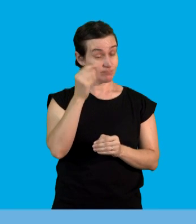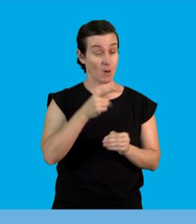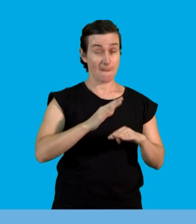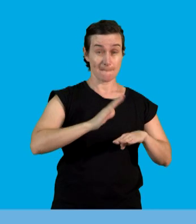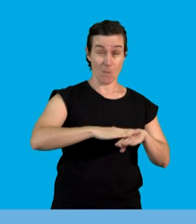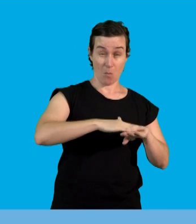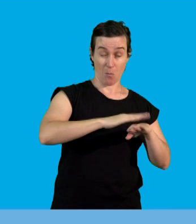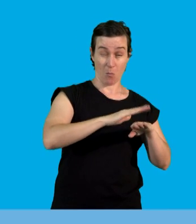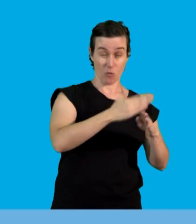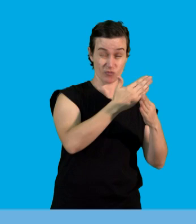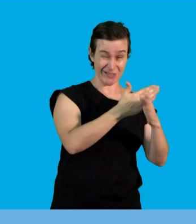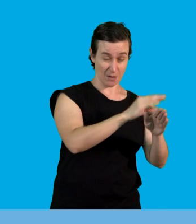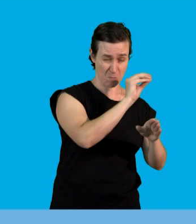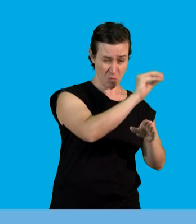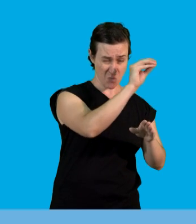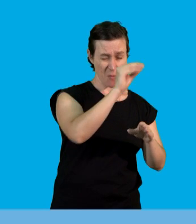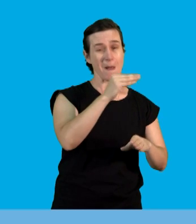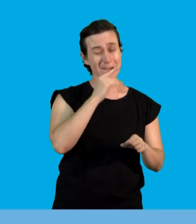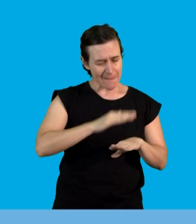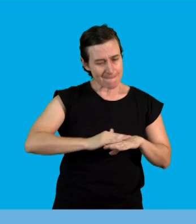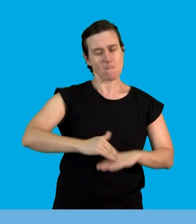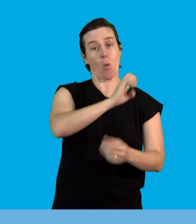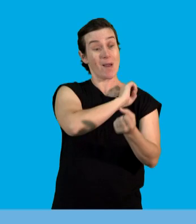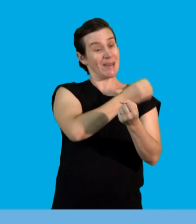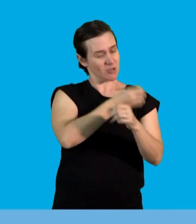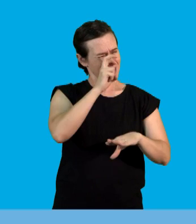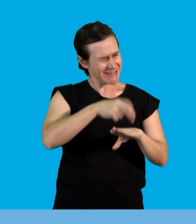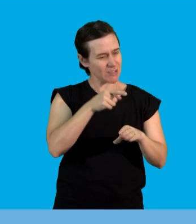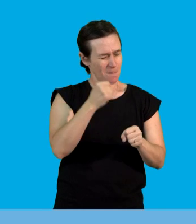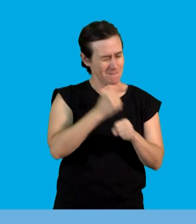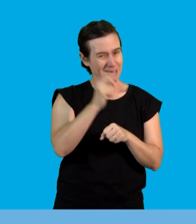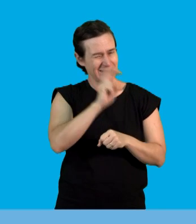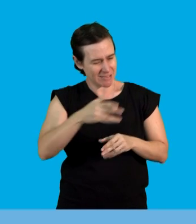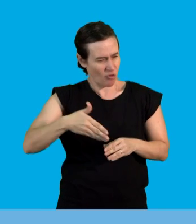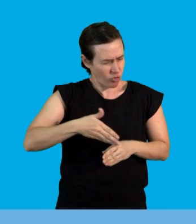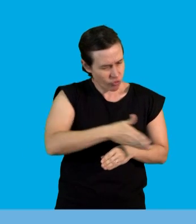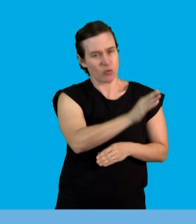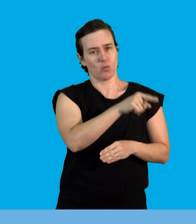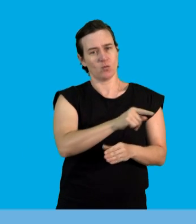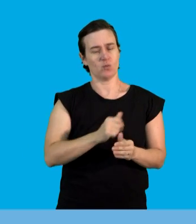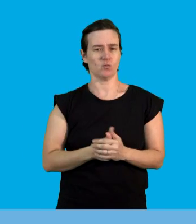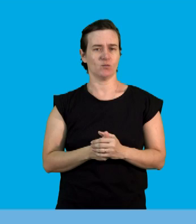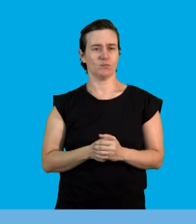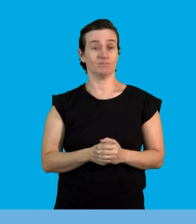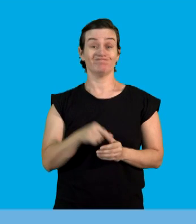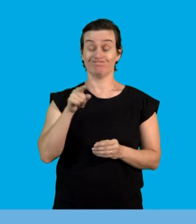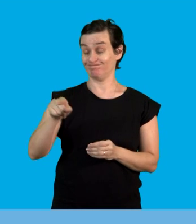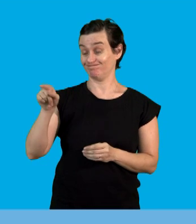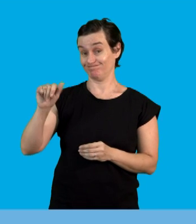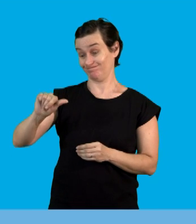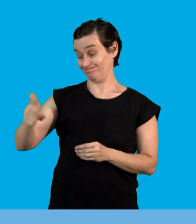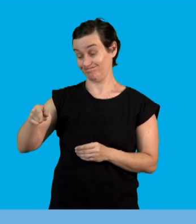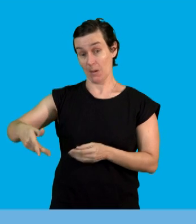more energy will be required to push an electron from one point to the other point passing through that resistor. And then in